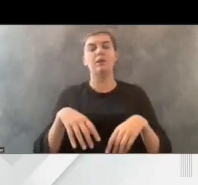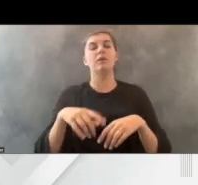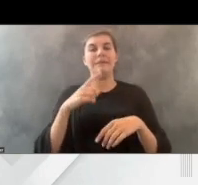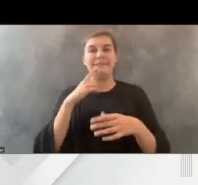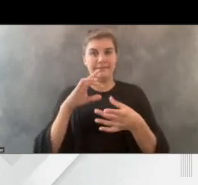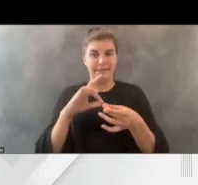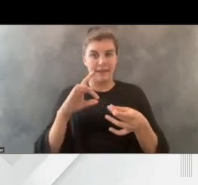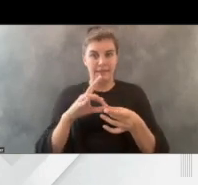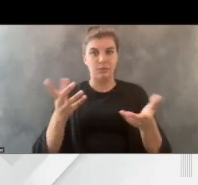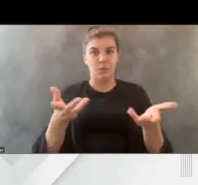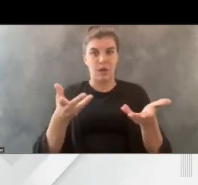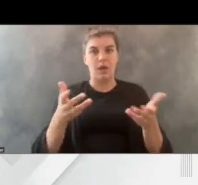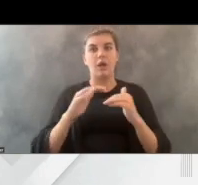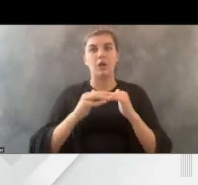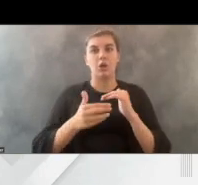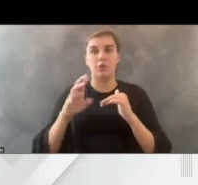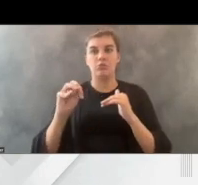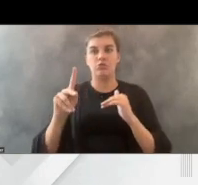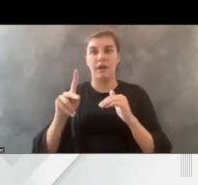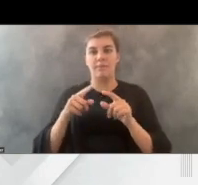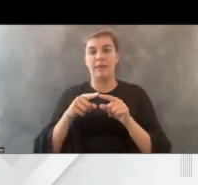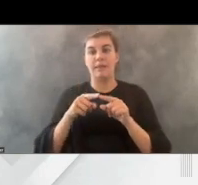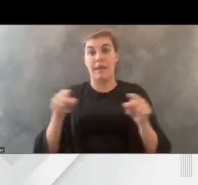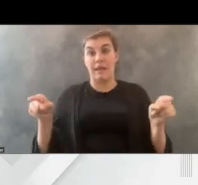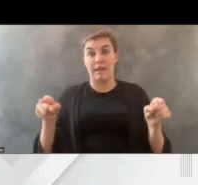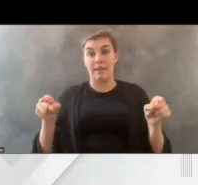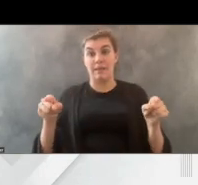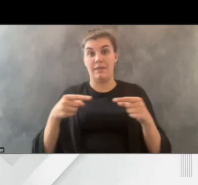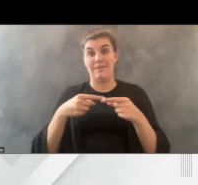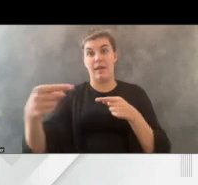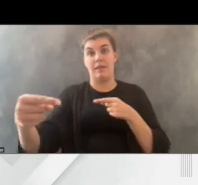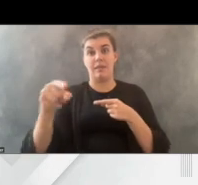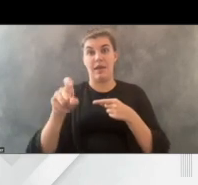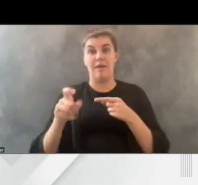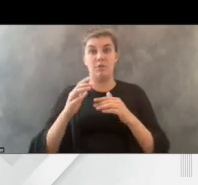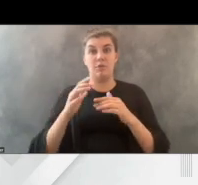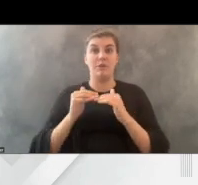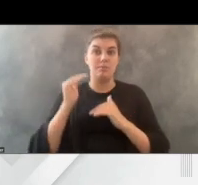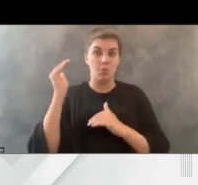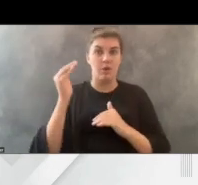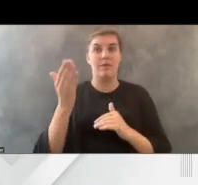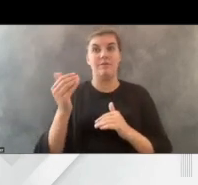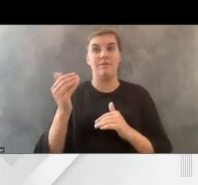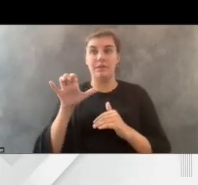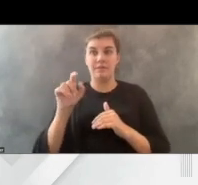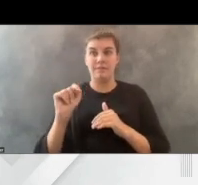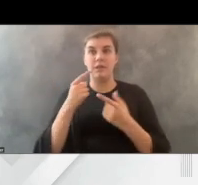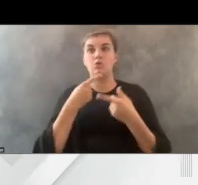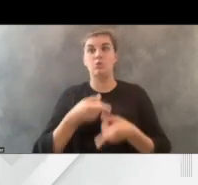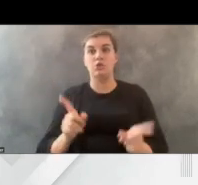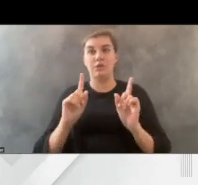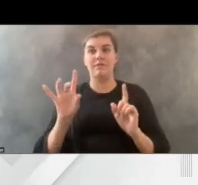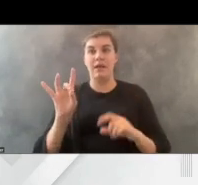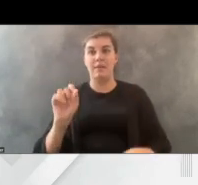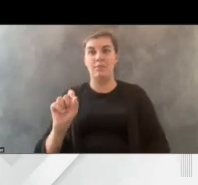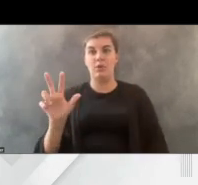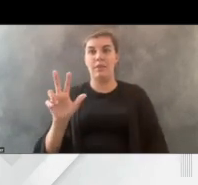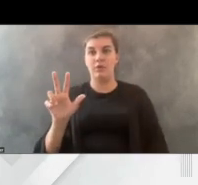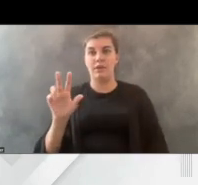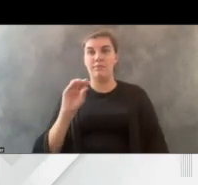have 3-foot sidewalk on both sides of the road and need to close off one side, you can